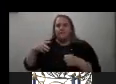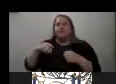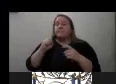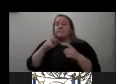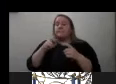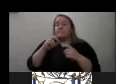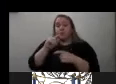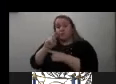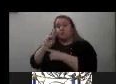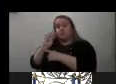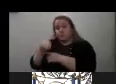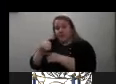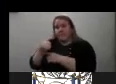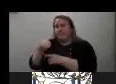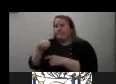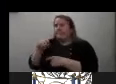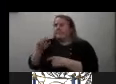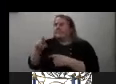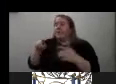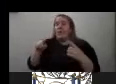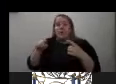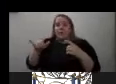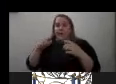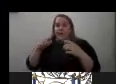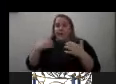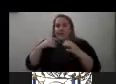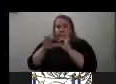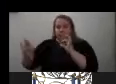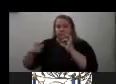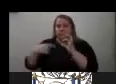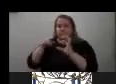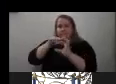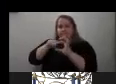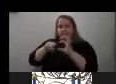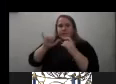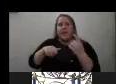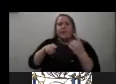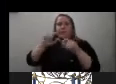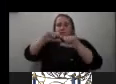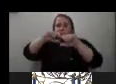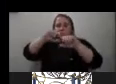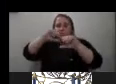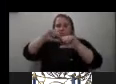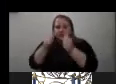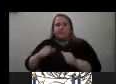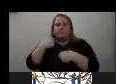we insert the millinery wire and then we shape it to the shape that we want to make the